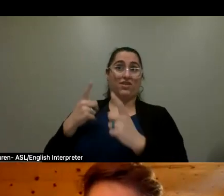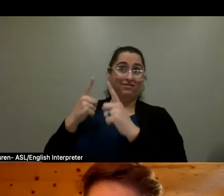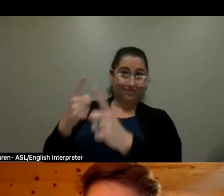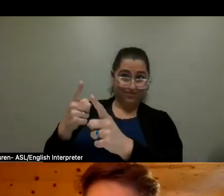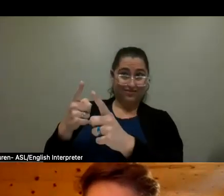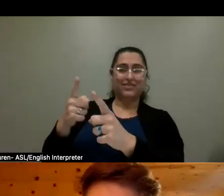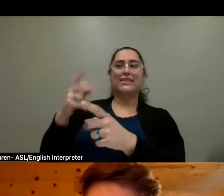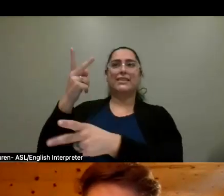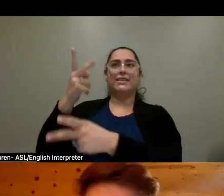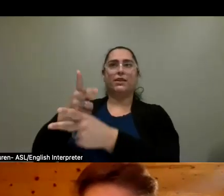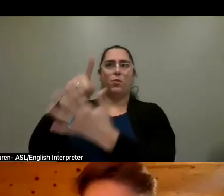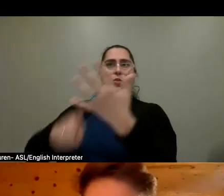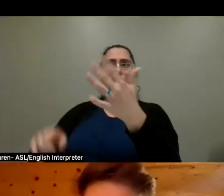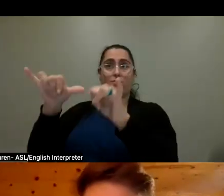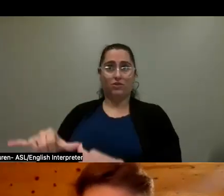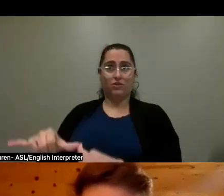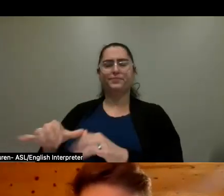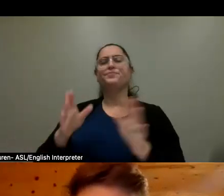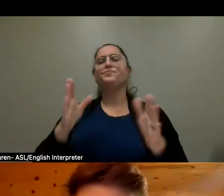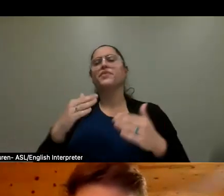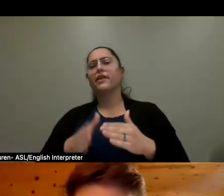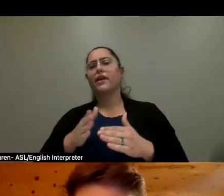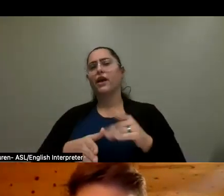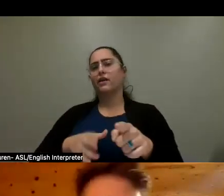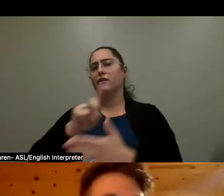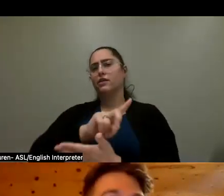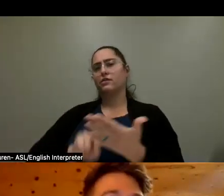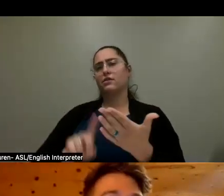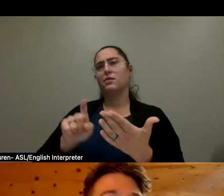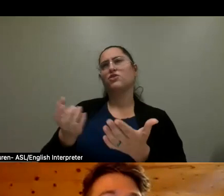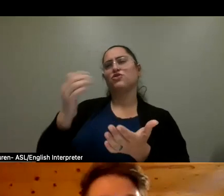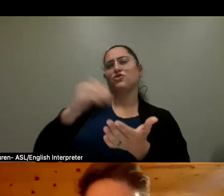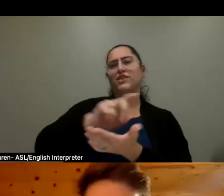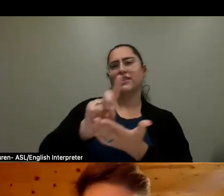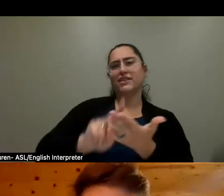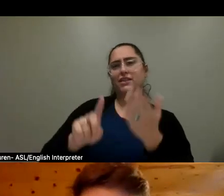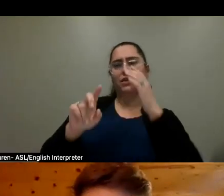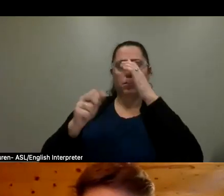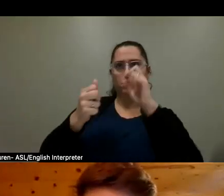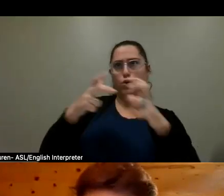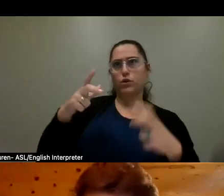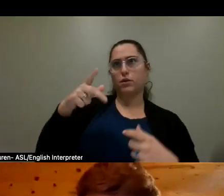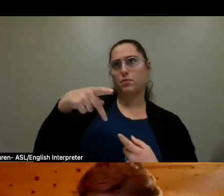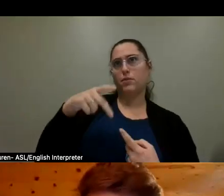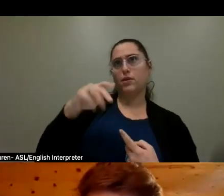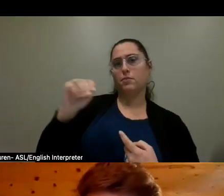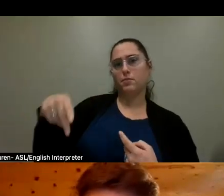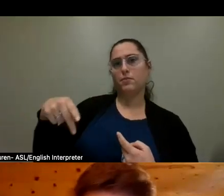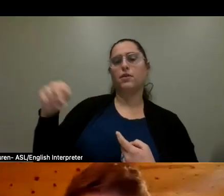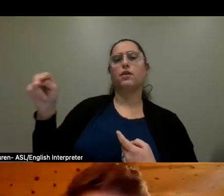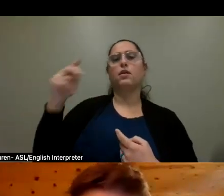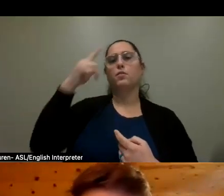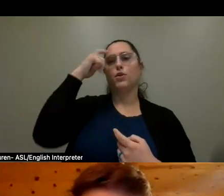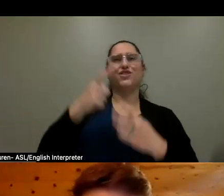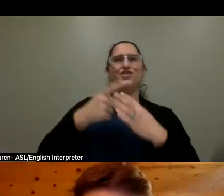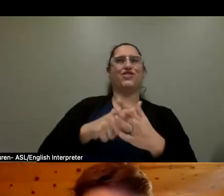I will show that these designs needed to be redesigned with ProteinMPNN, some sort of model that maps structure to sequence, because the original design